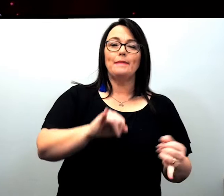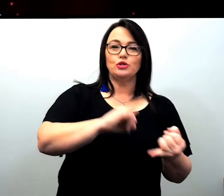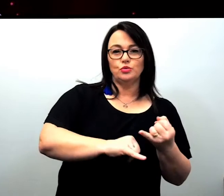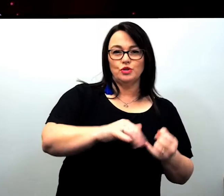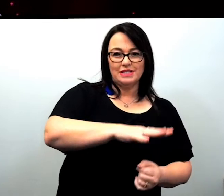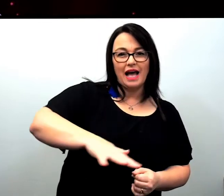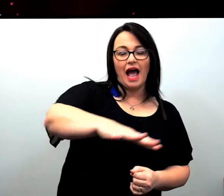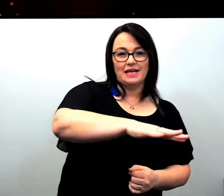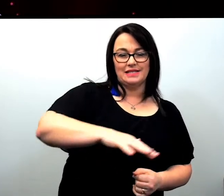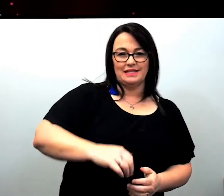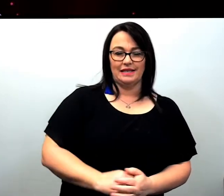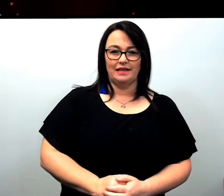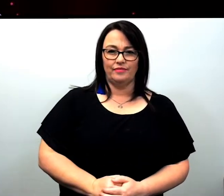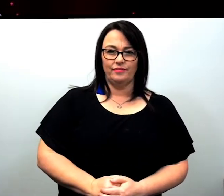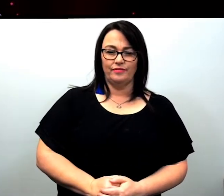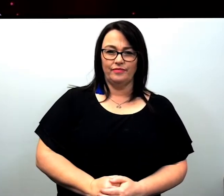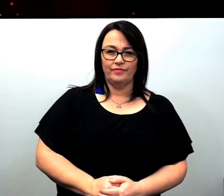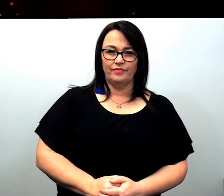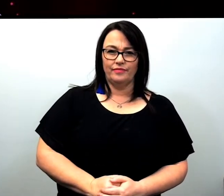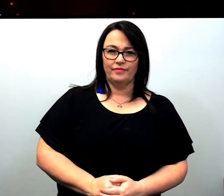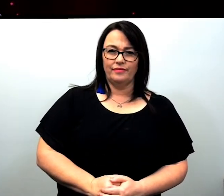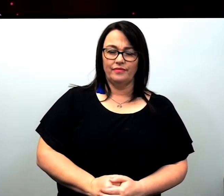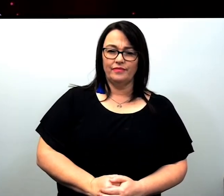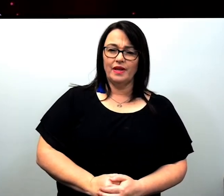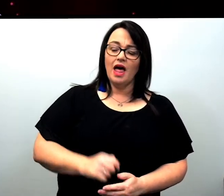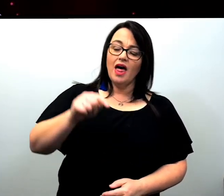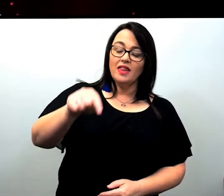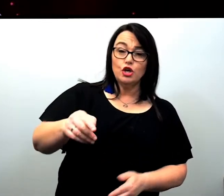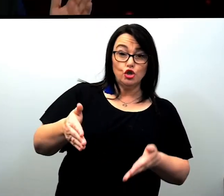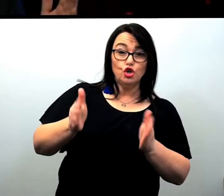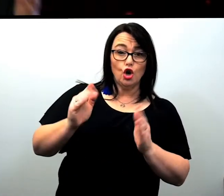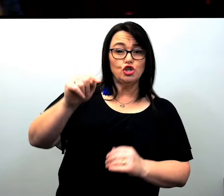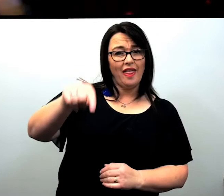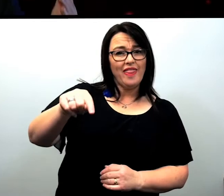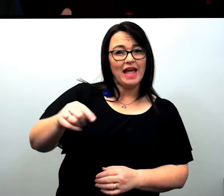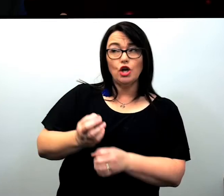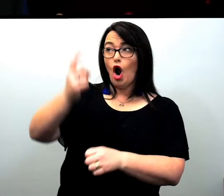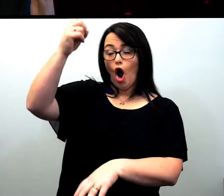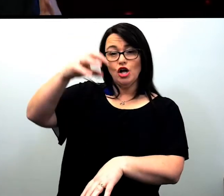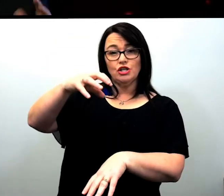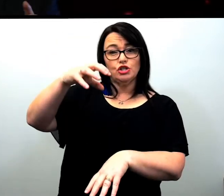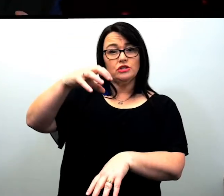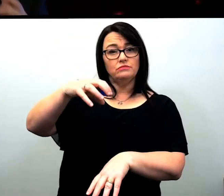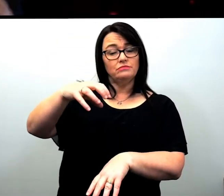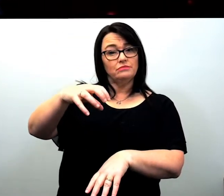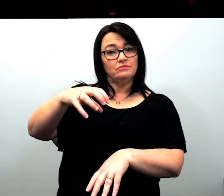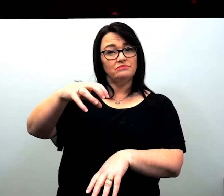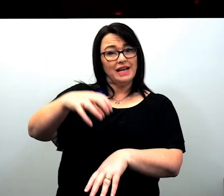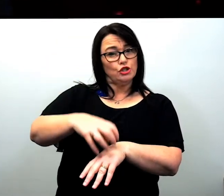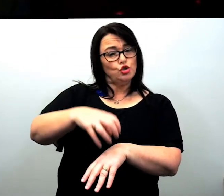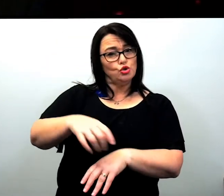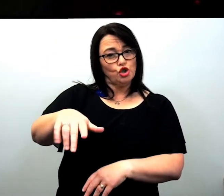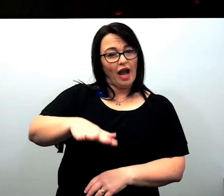God's institution at this time, or from the day of Pentecost. Jesus talked about the church first time